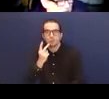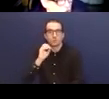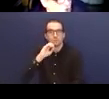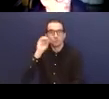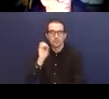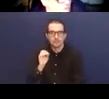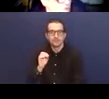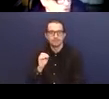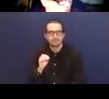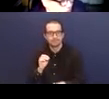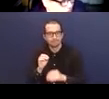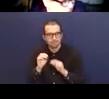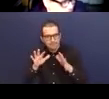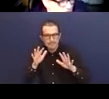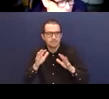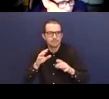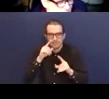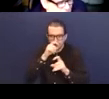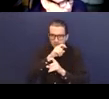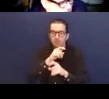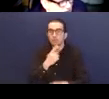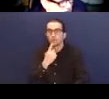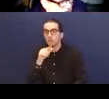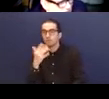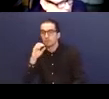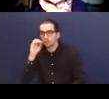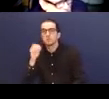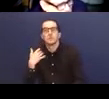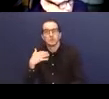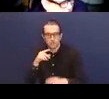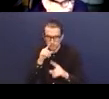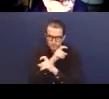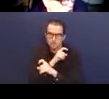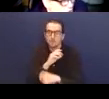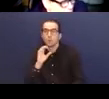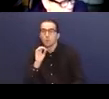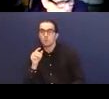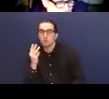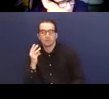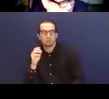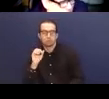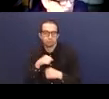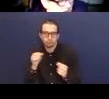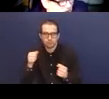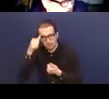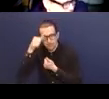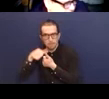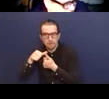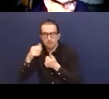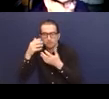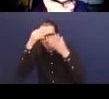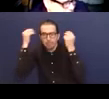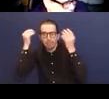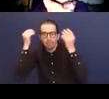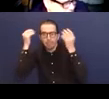0.3% couldn't remember at all. They may have had dementia, or they may have had severe learning